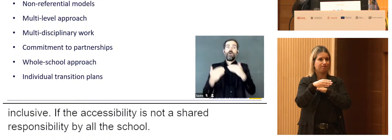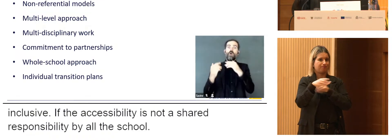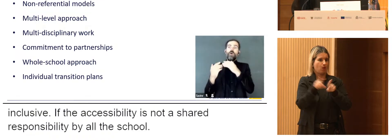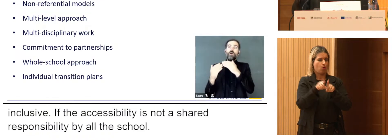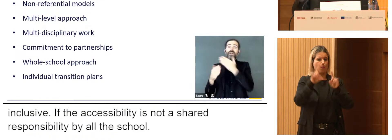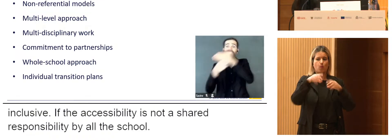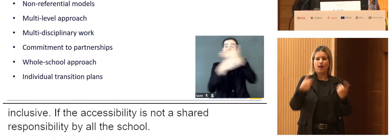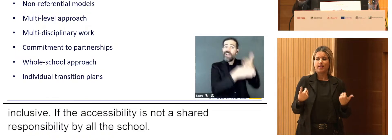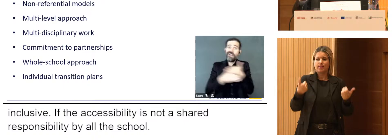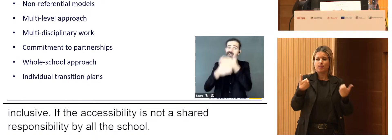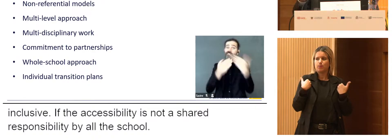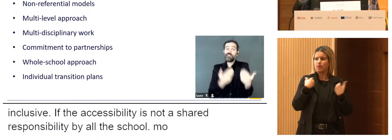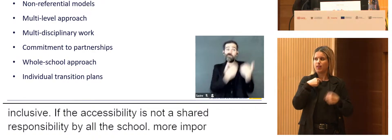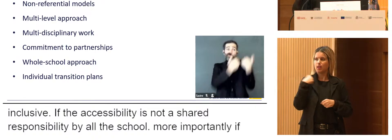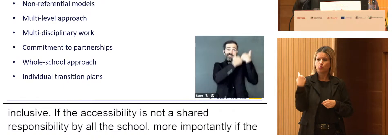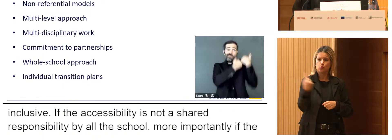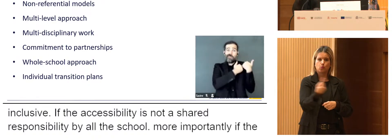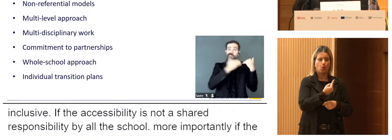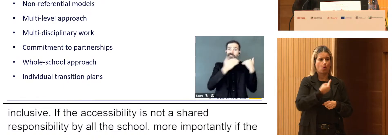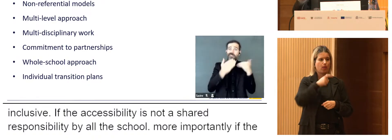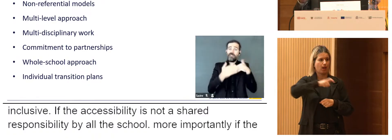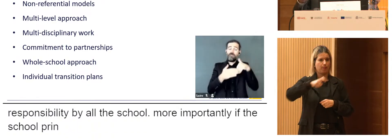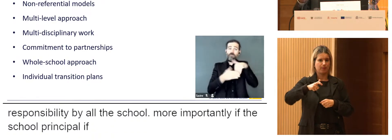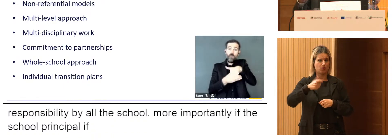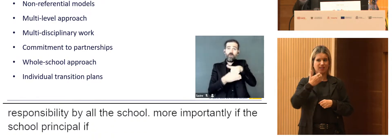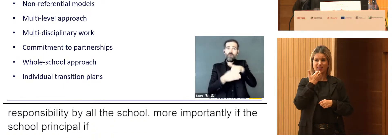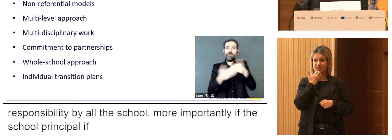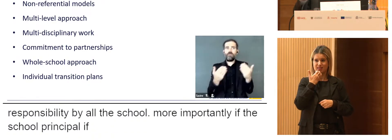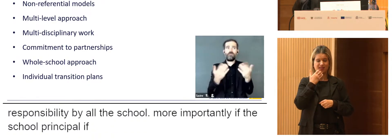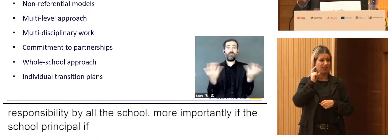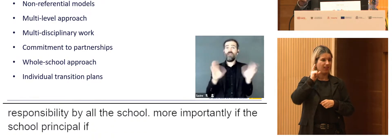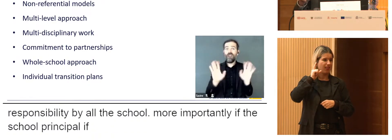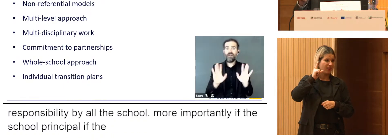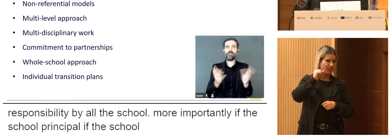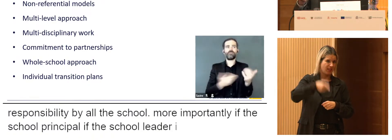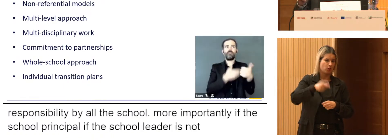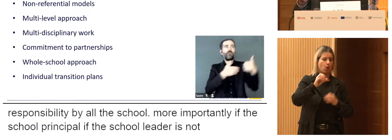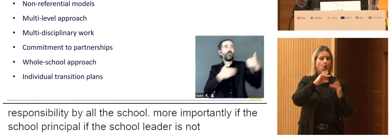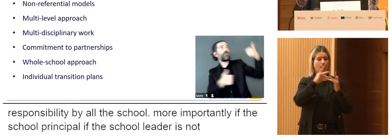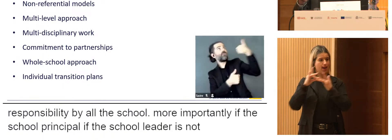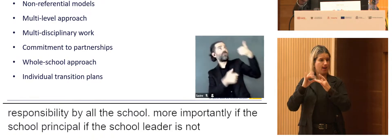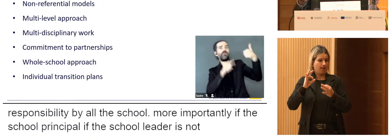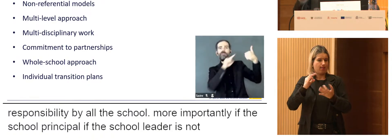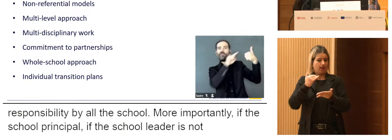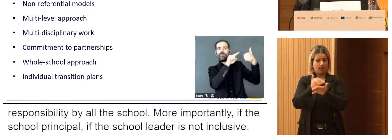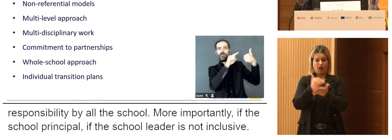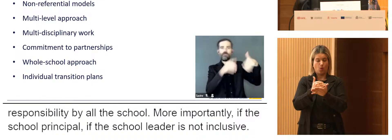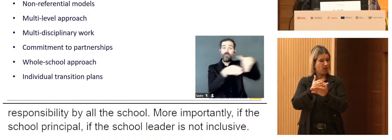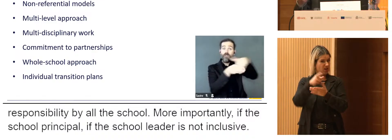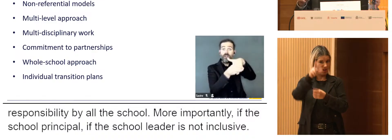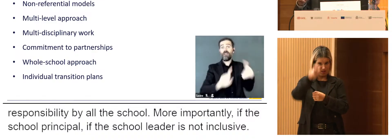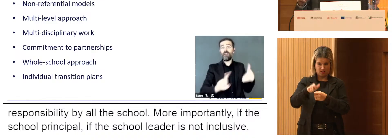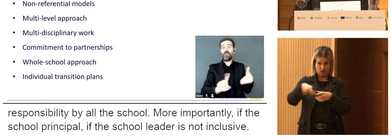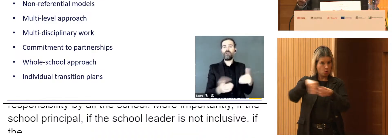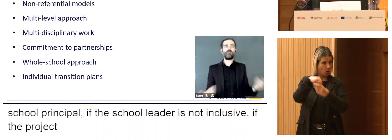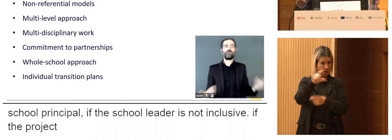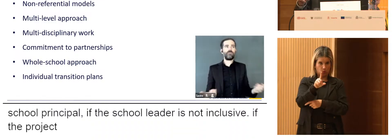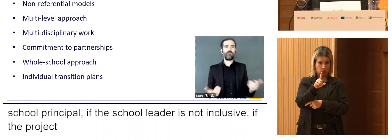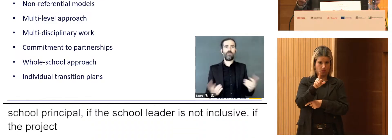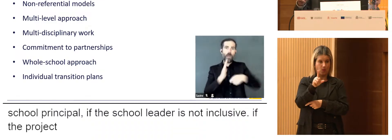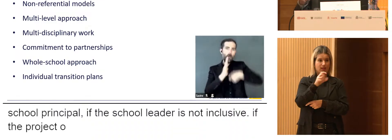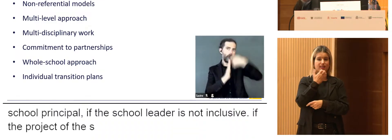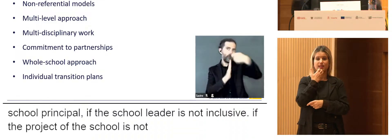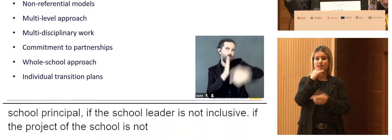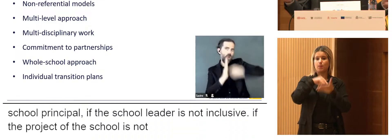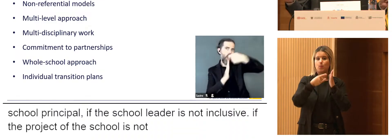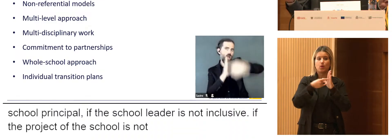importantly, if the school principal, if the school leader is not inclusive, if the project of the school is not